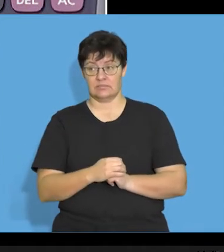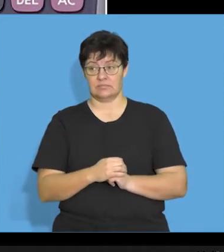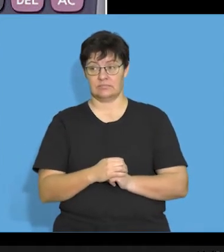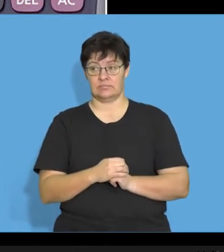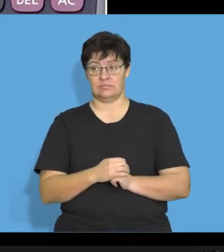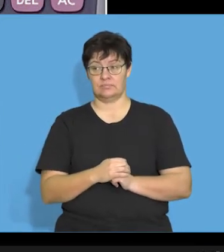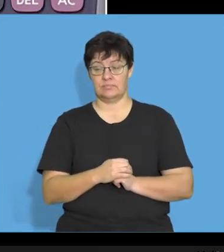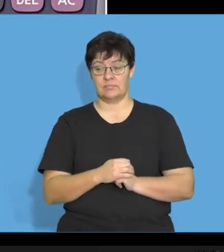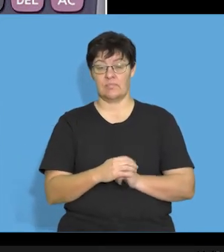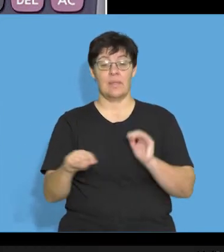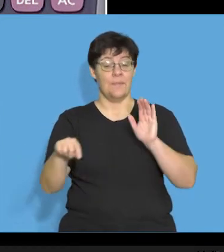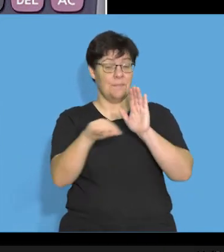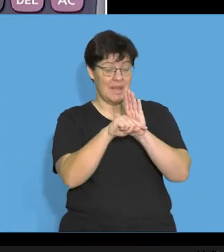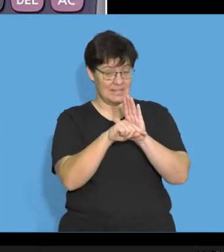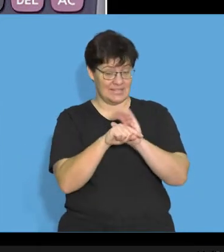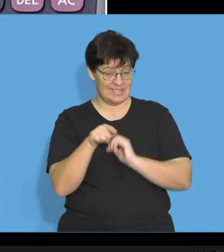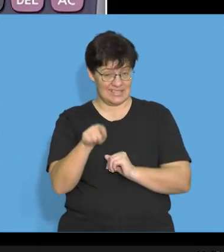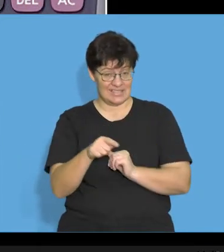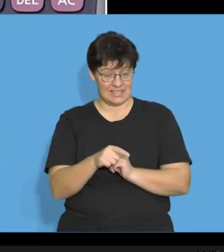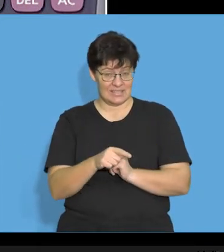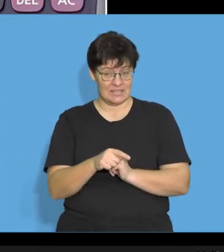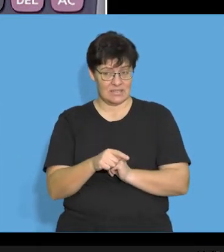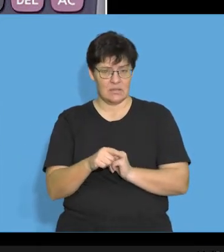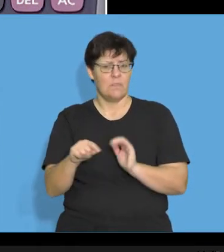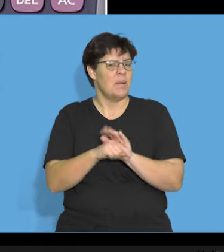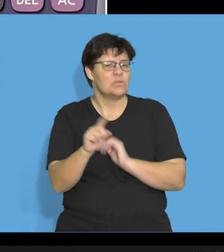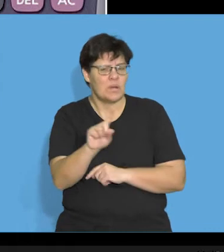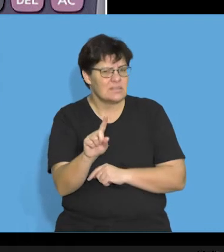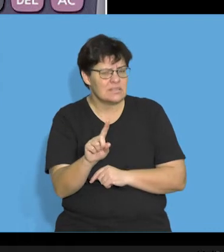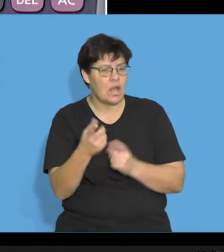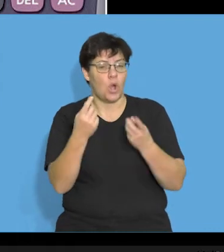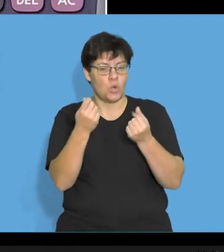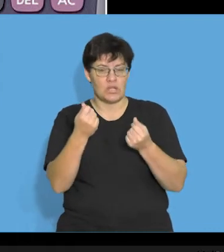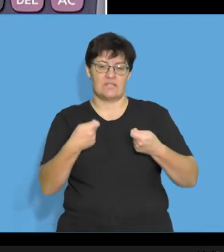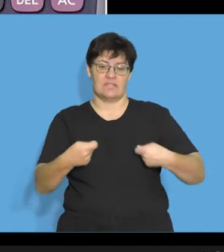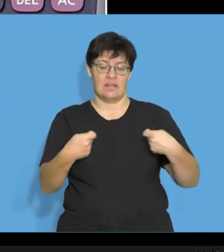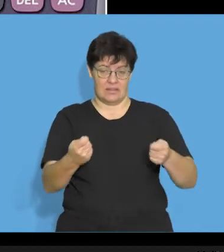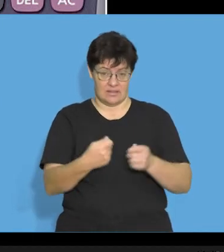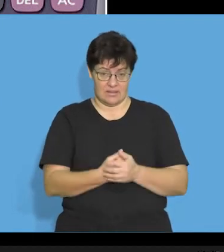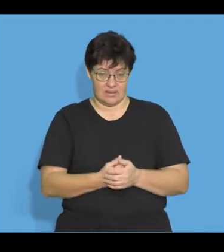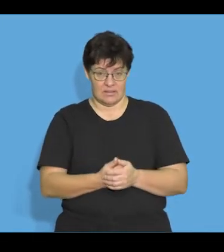126,300 minus what? The cost of sales. Now